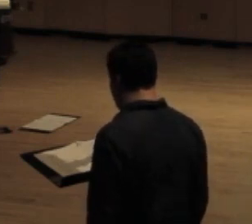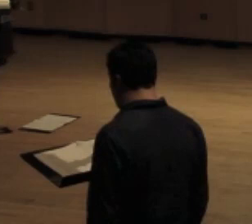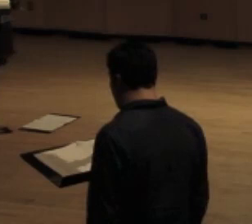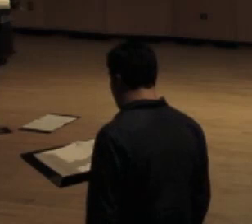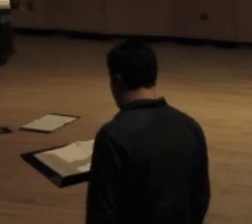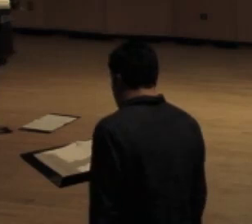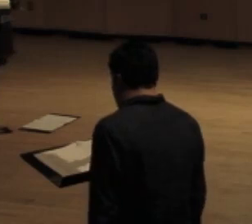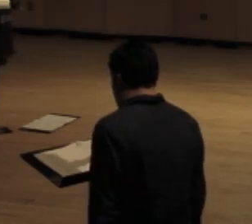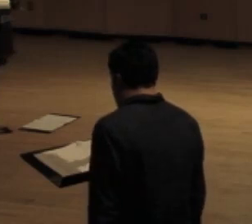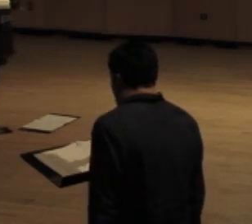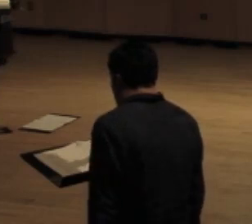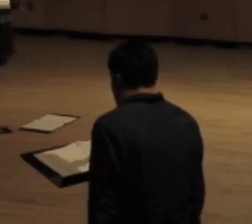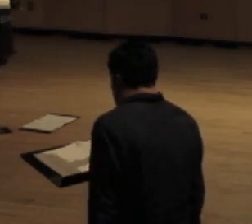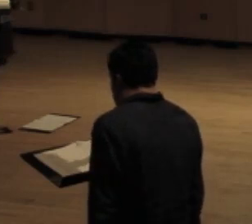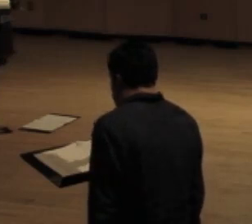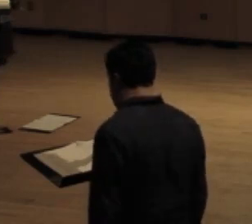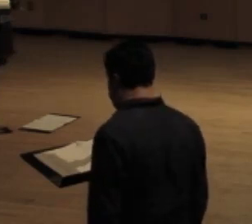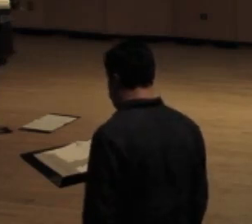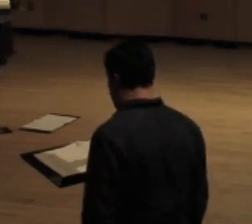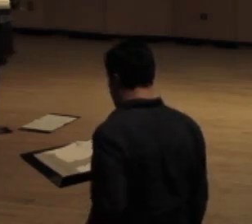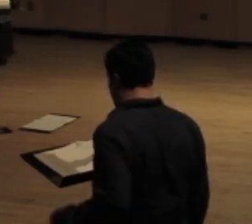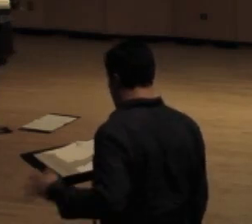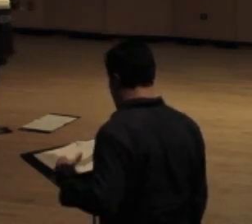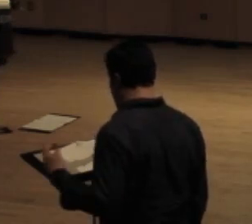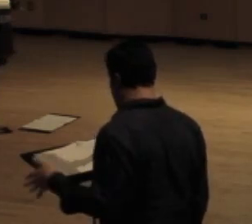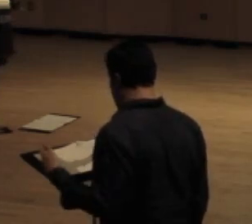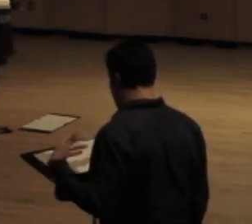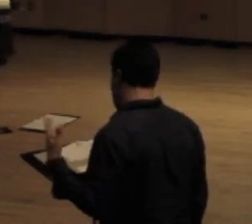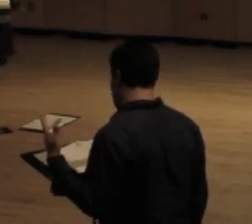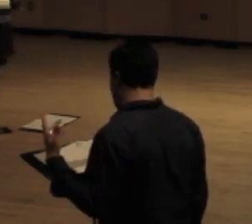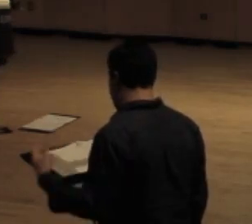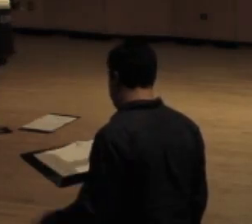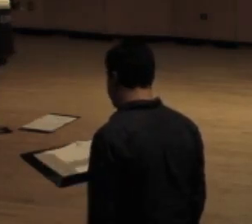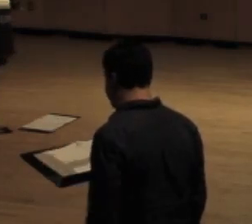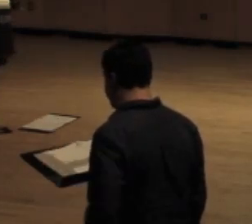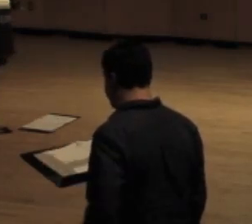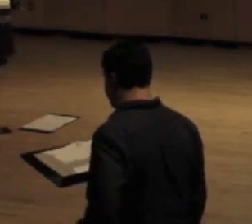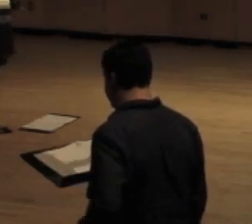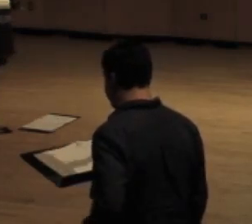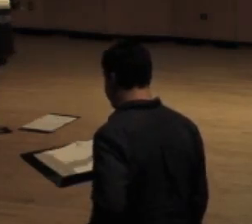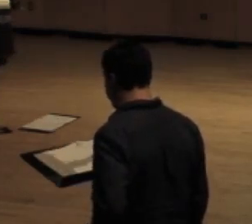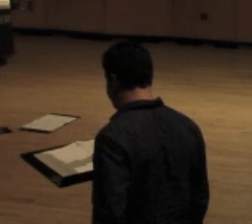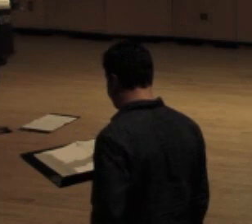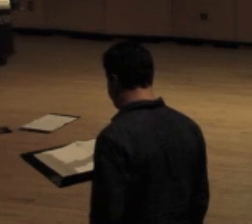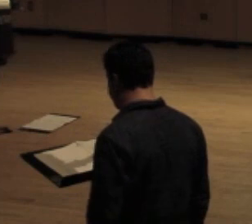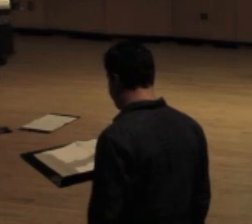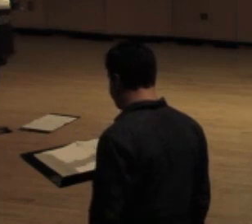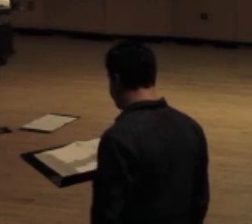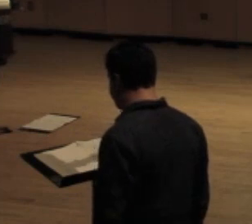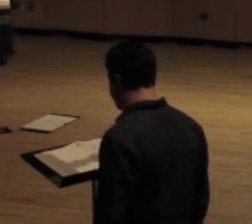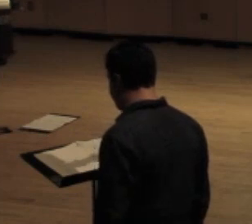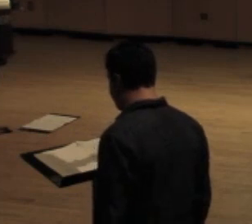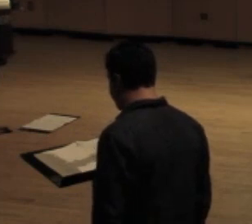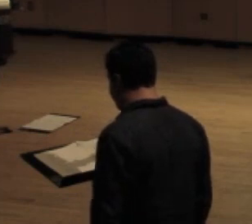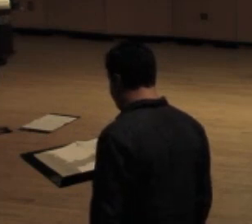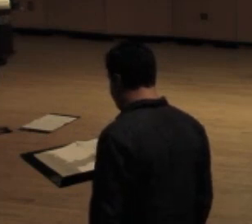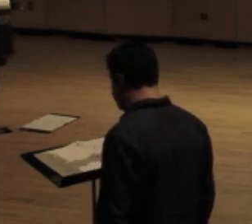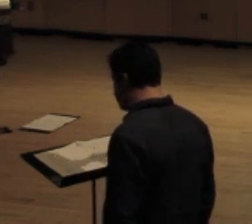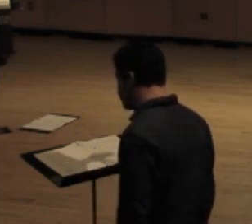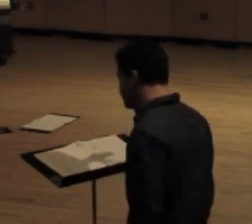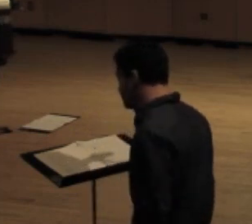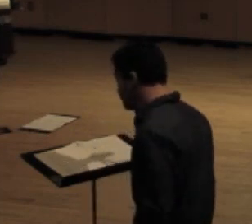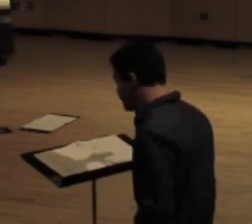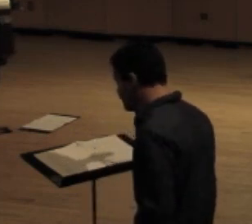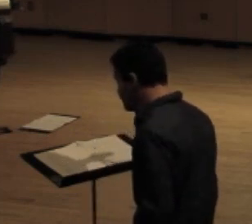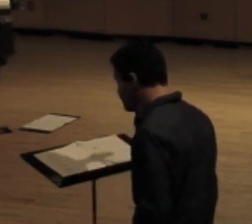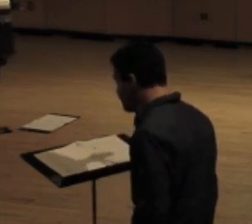least I just haven't told you I get the letters and then I throw them away yeah the